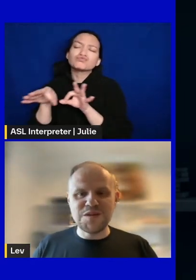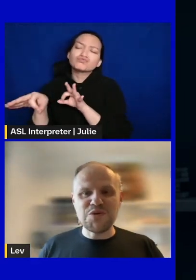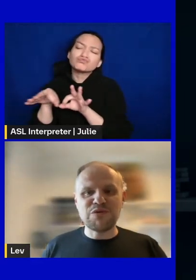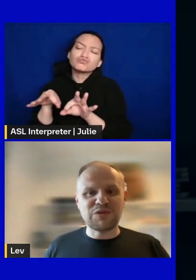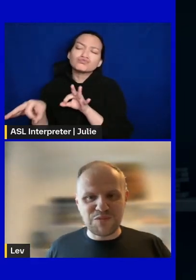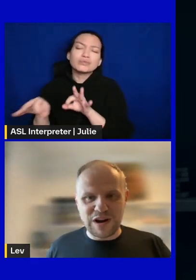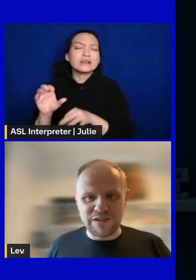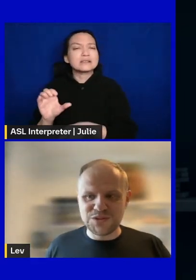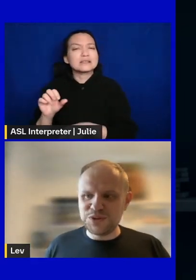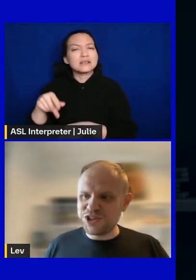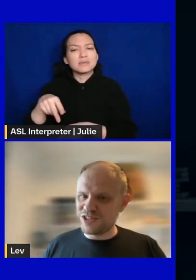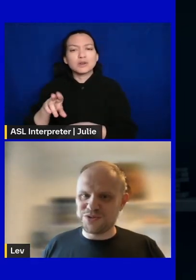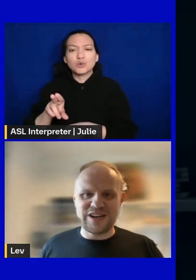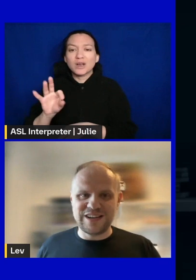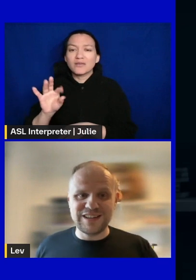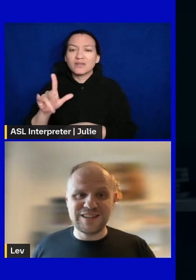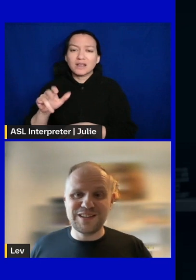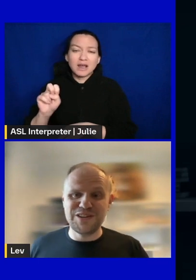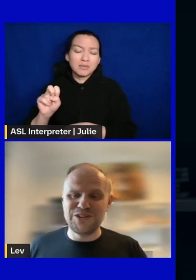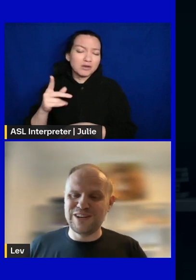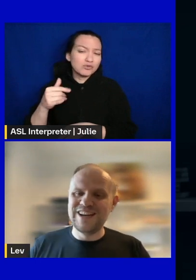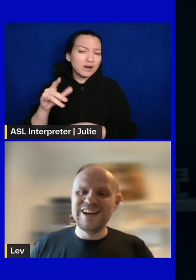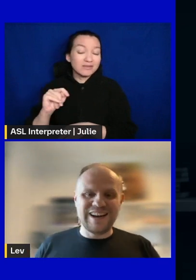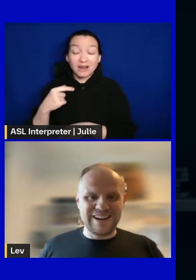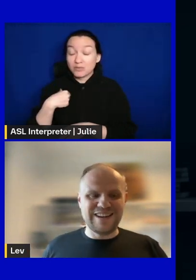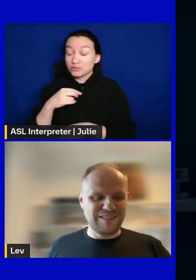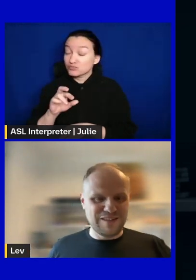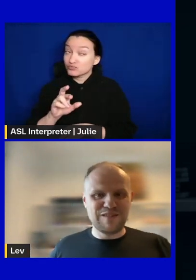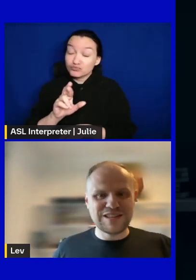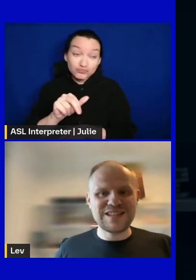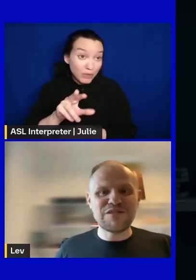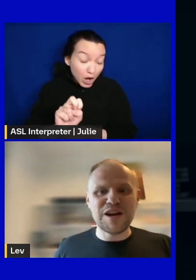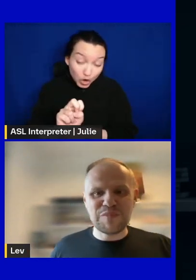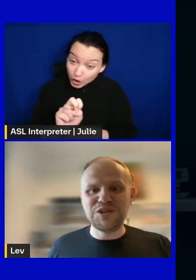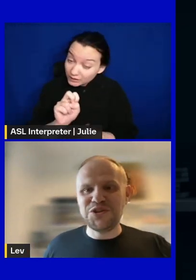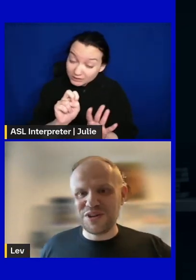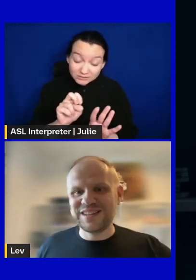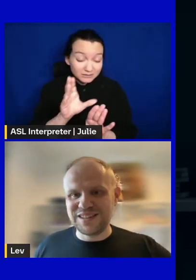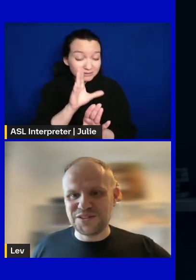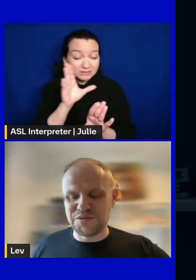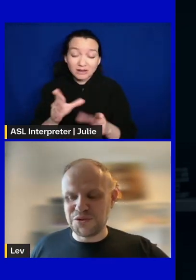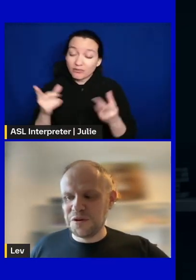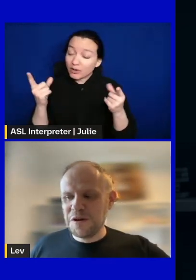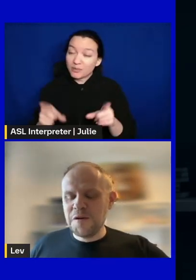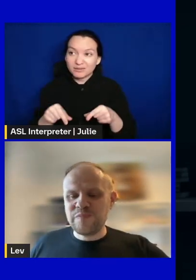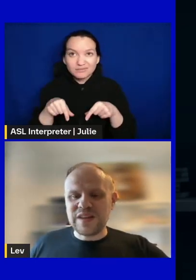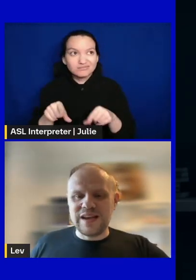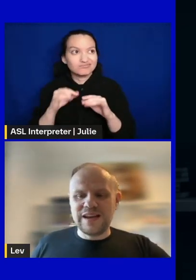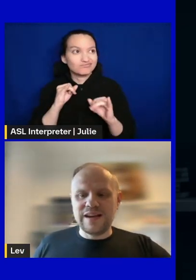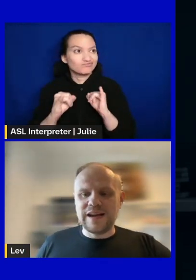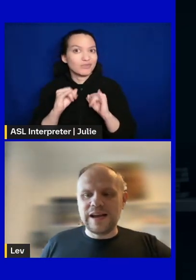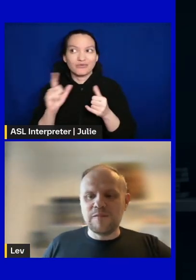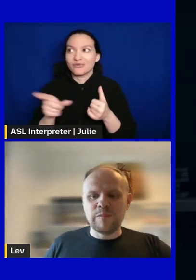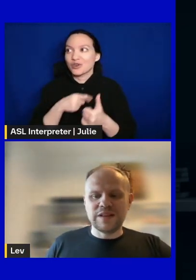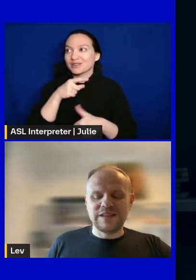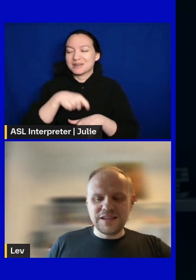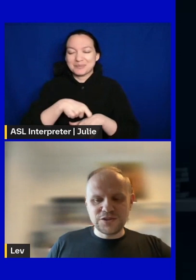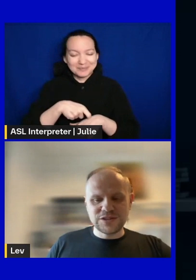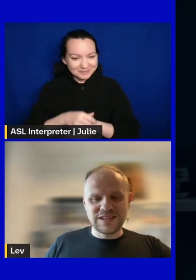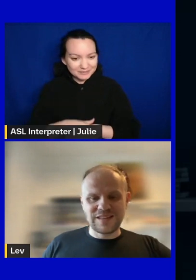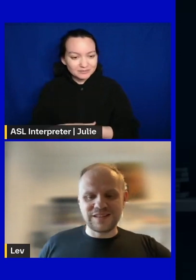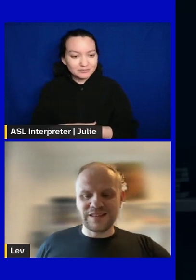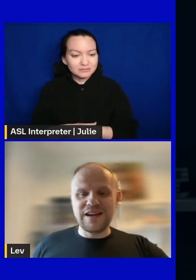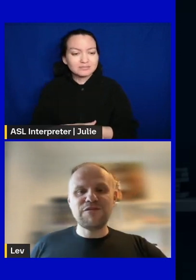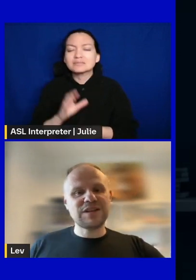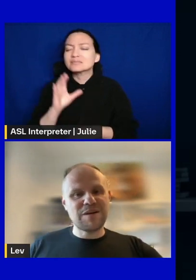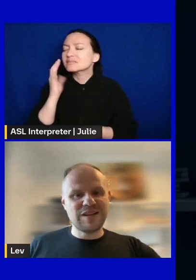about CPU flame graphs, which is rare, I can tell you. This never happened during the interview. But the